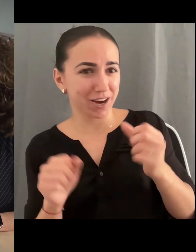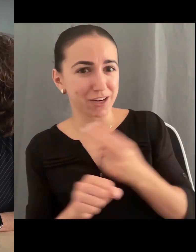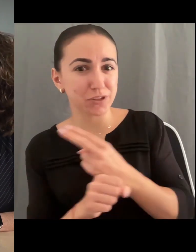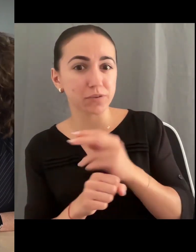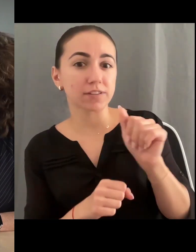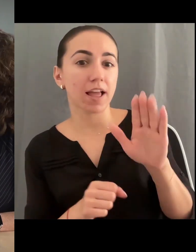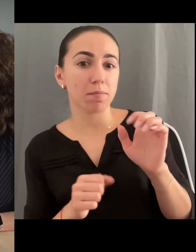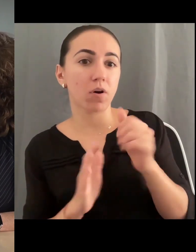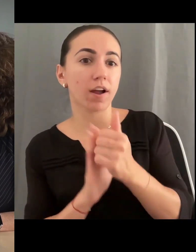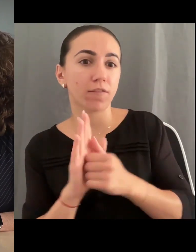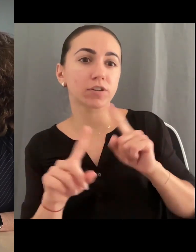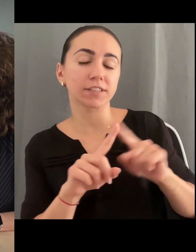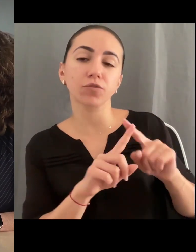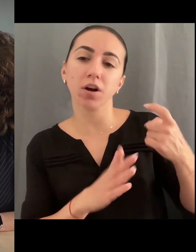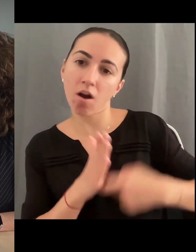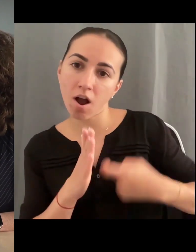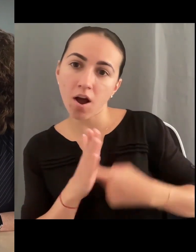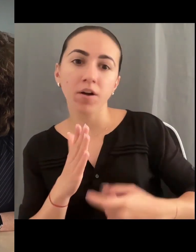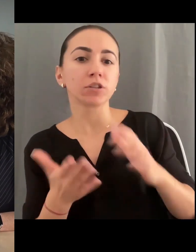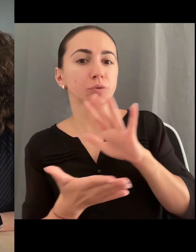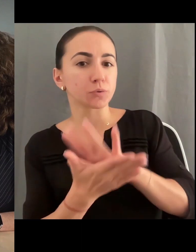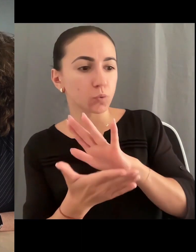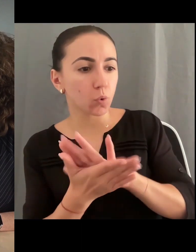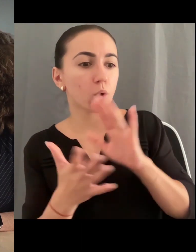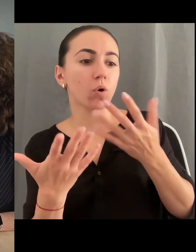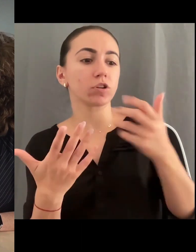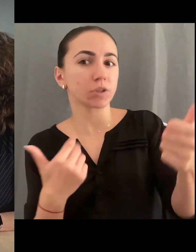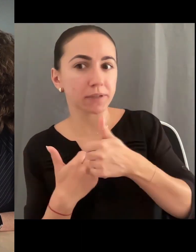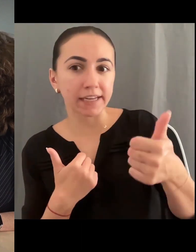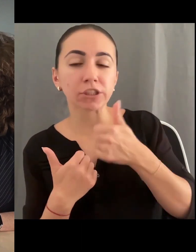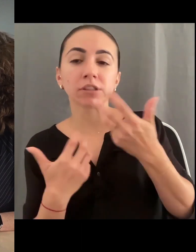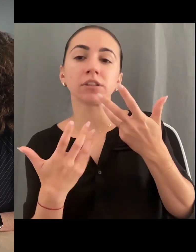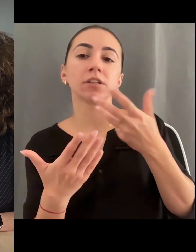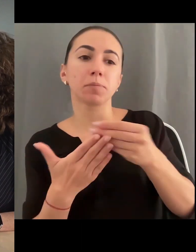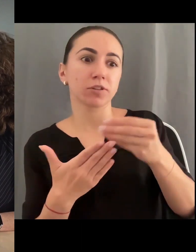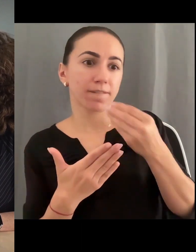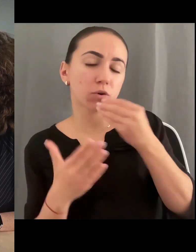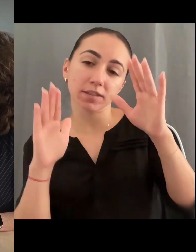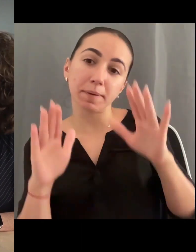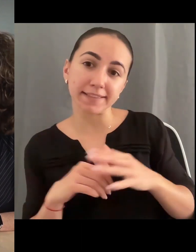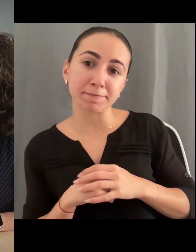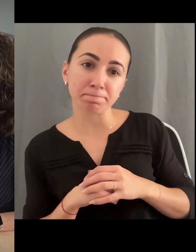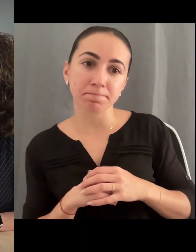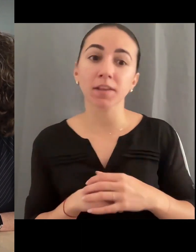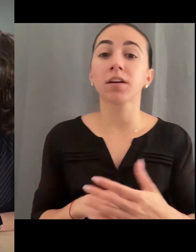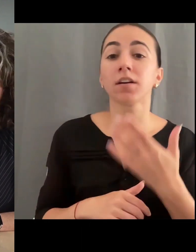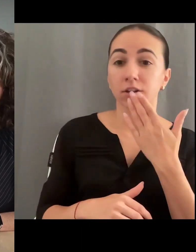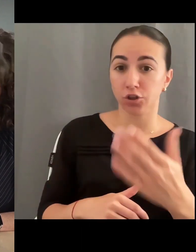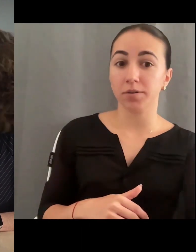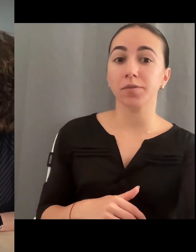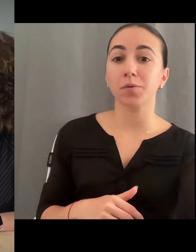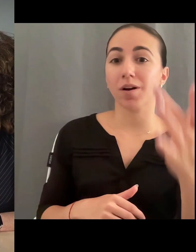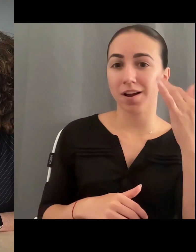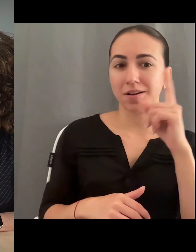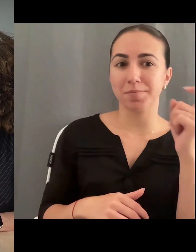ABLE account for a variety of expenditures, whether it be for school or to get around or even purchasing food, that's amazing. Well, the good thing is that ramen soup